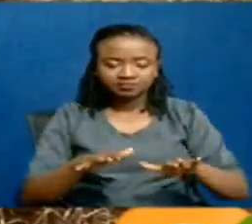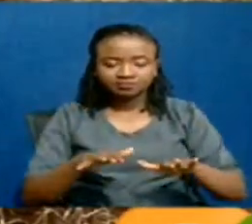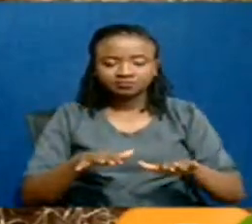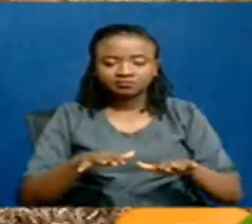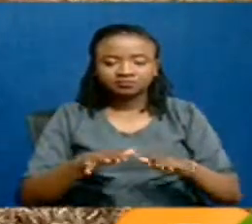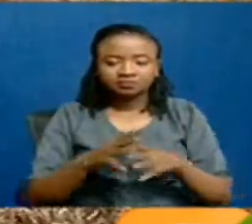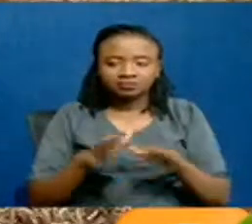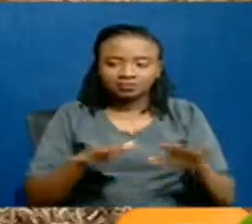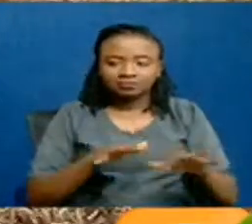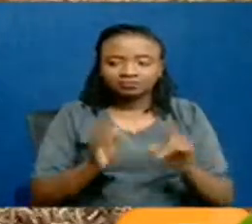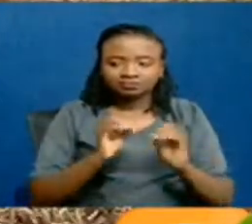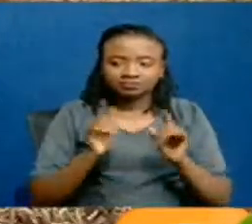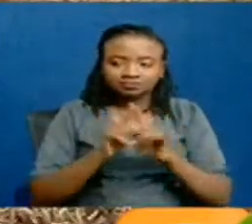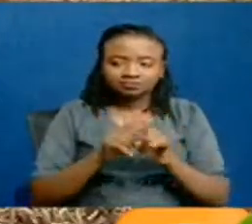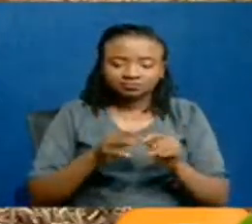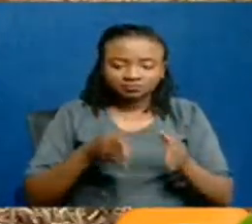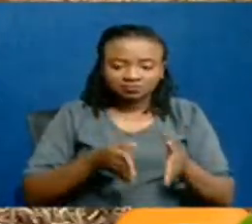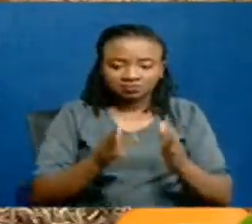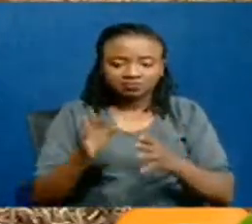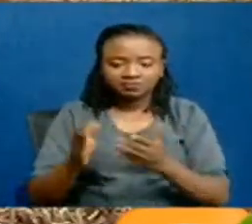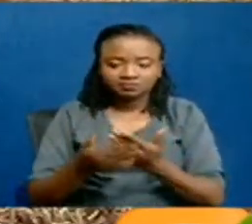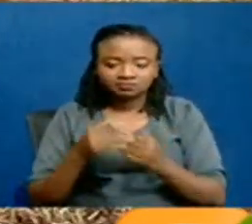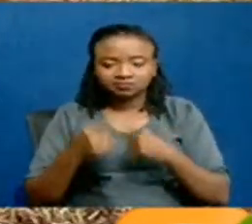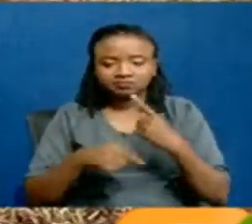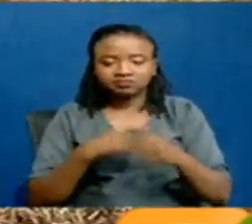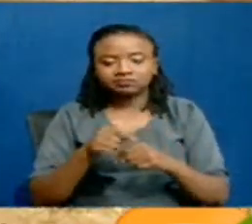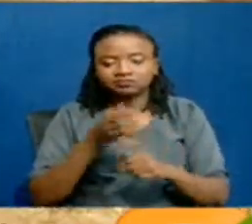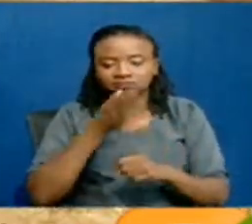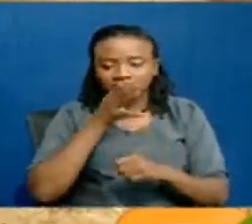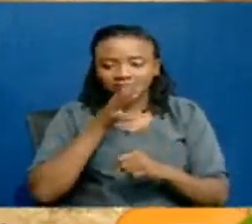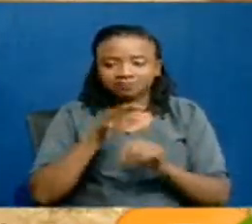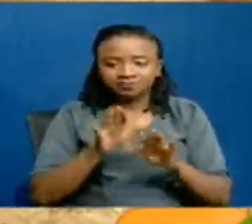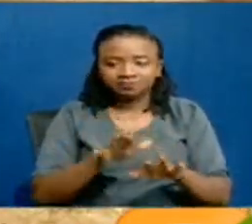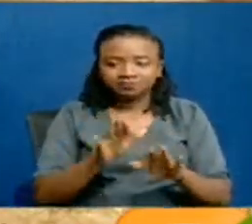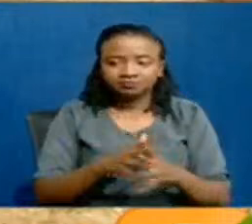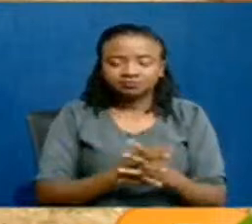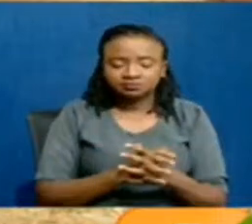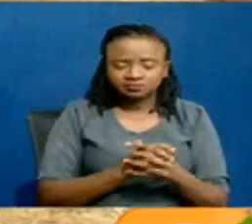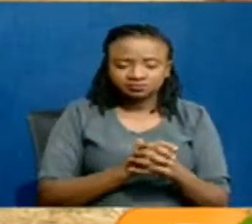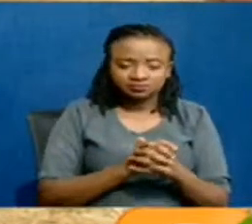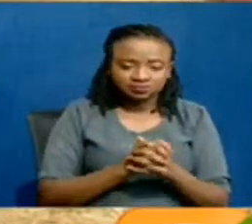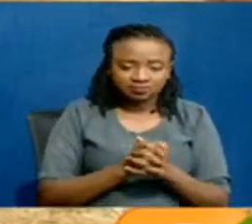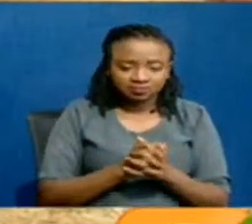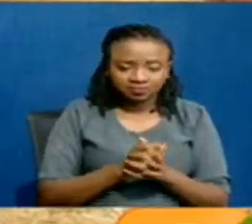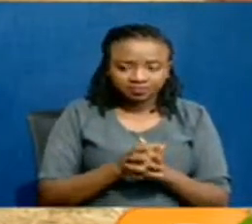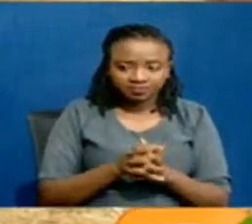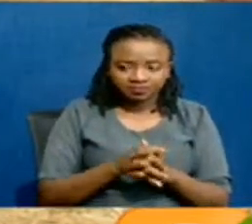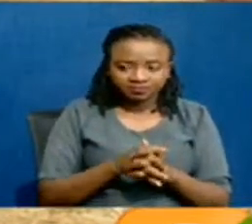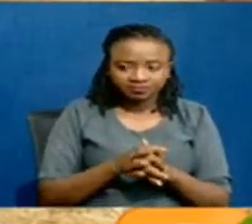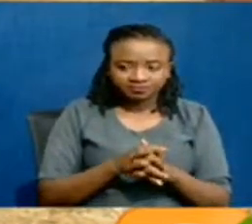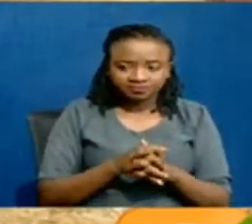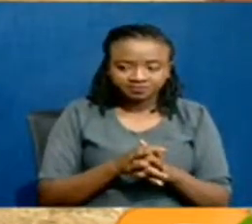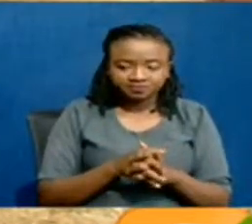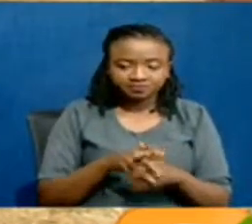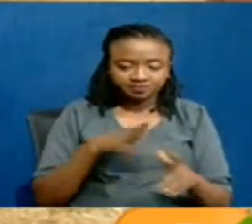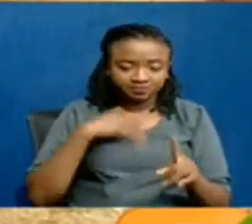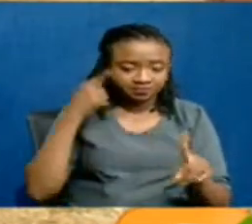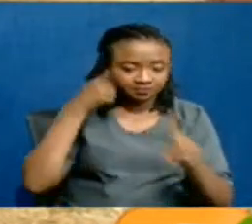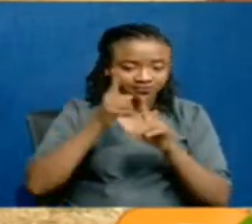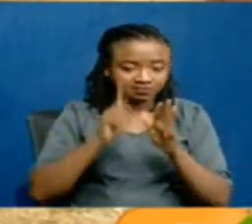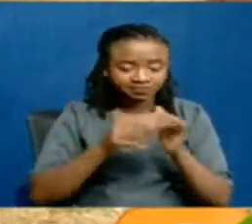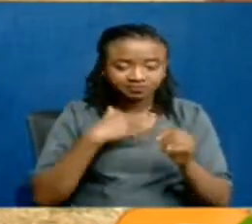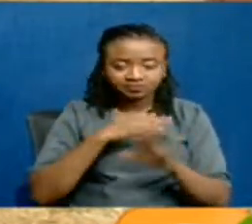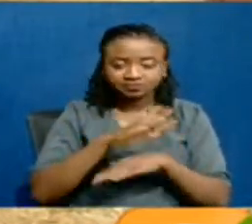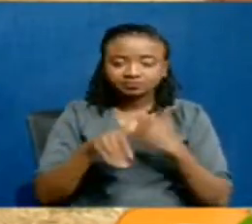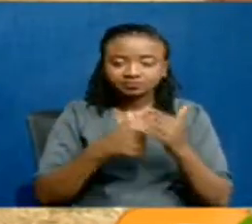locations to harvest and retain water for his crops. These trenches mimi nimeweka ni nataka maji yote ile